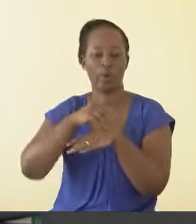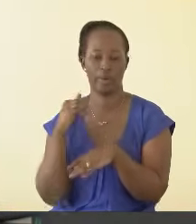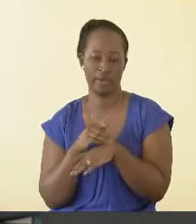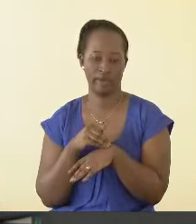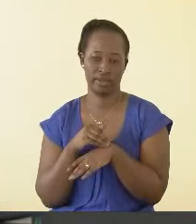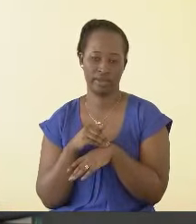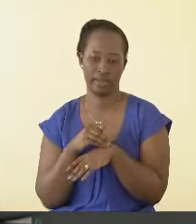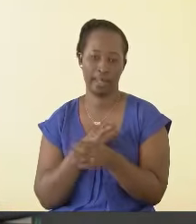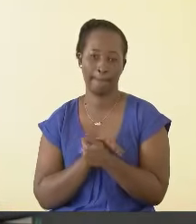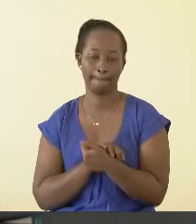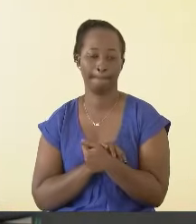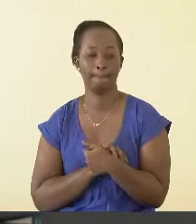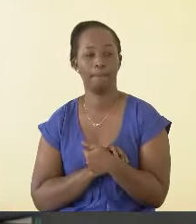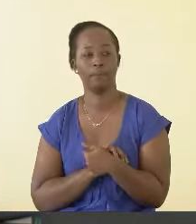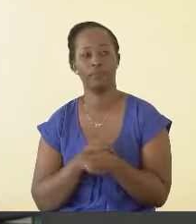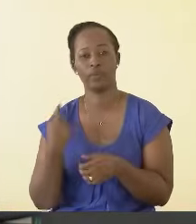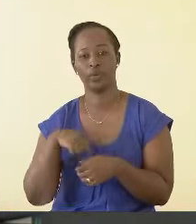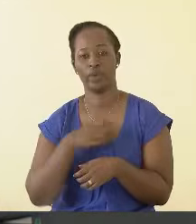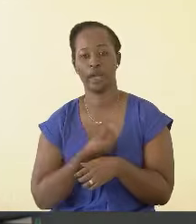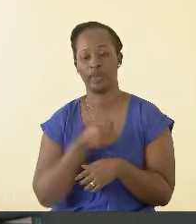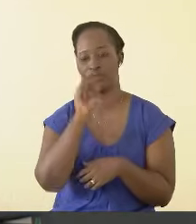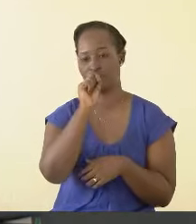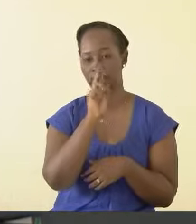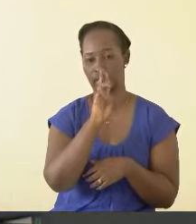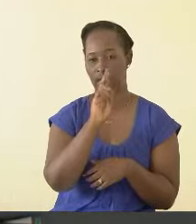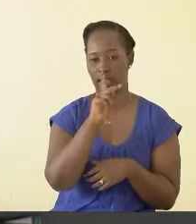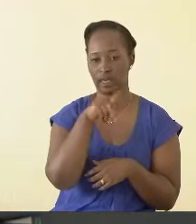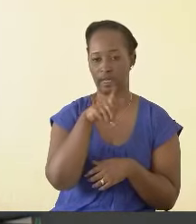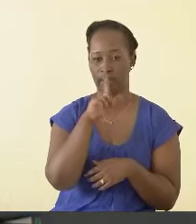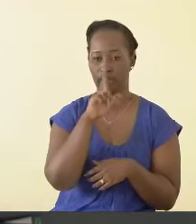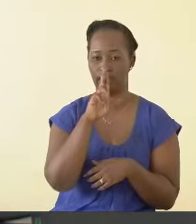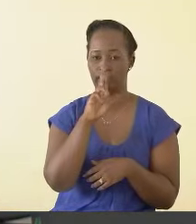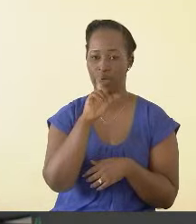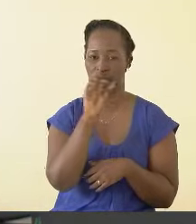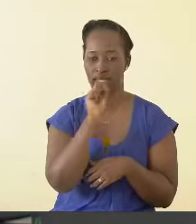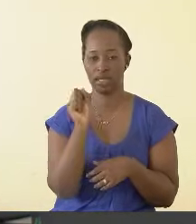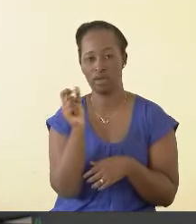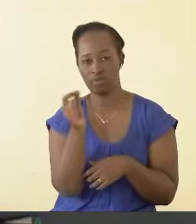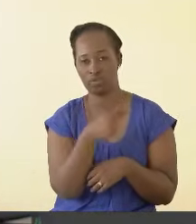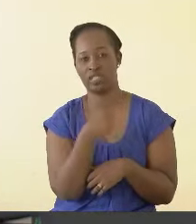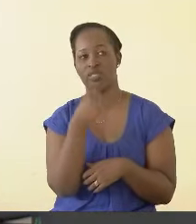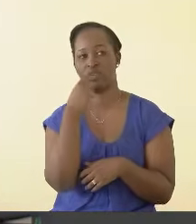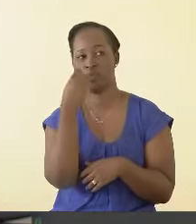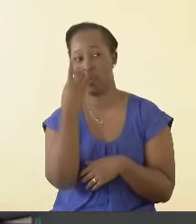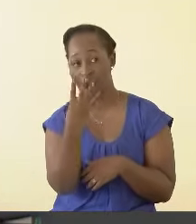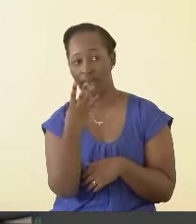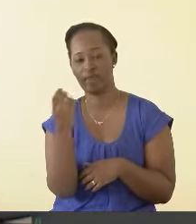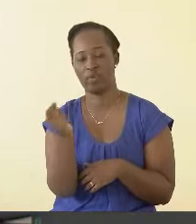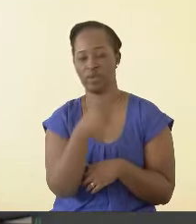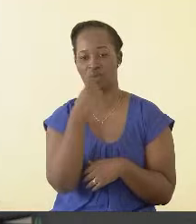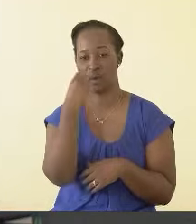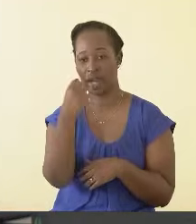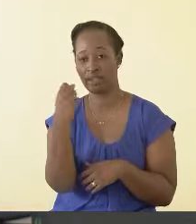cash position. We have a surplus in April, we have a surplus in May, we have a surplus in June.